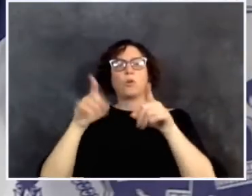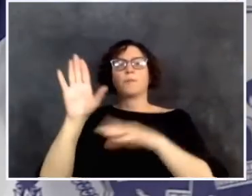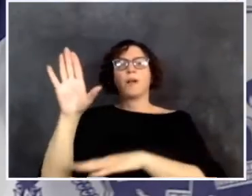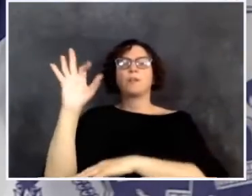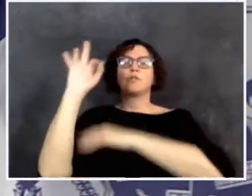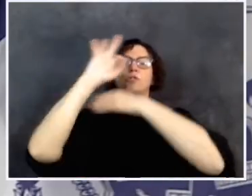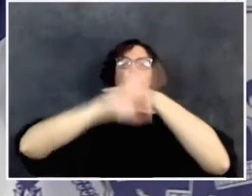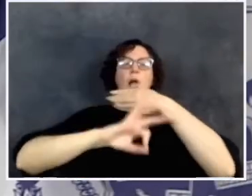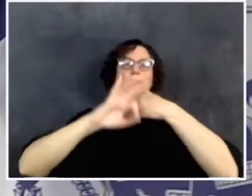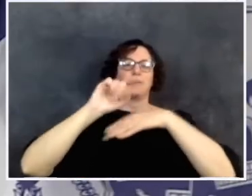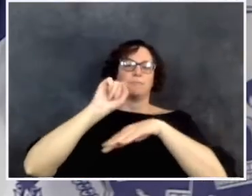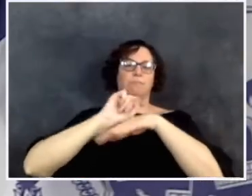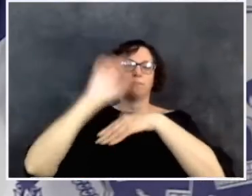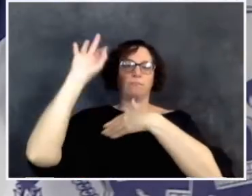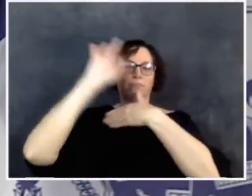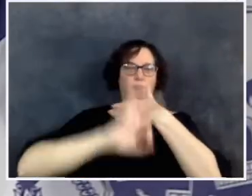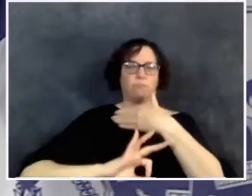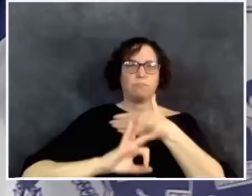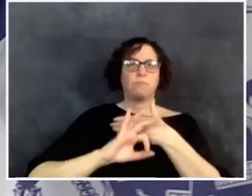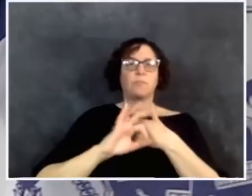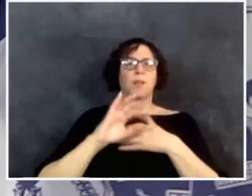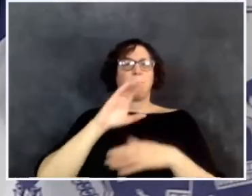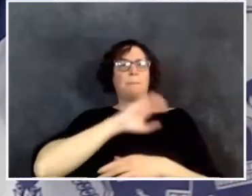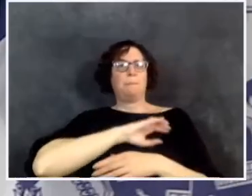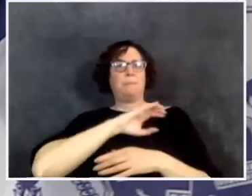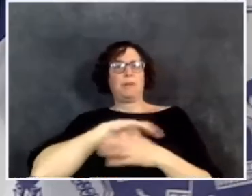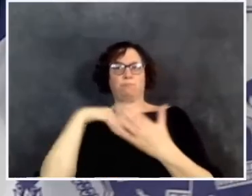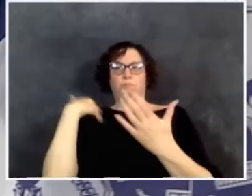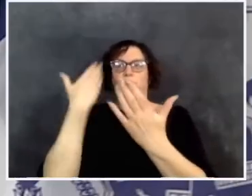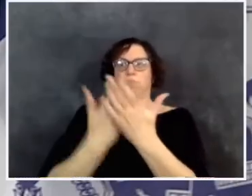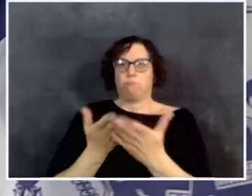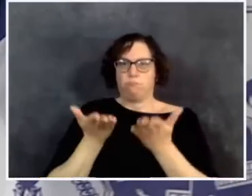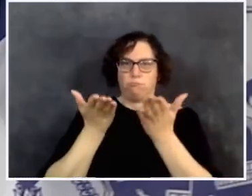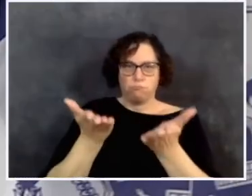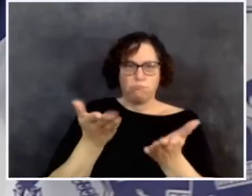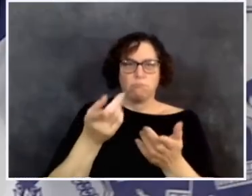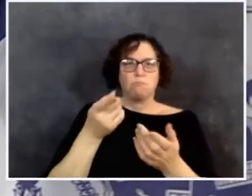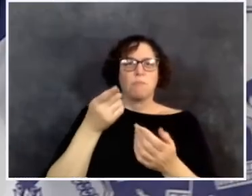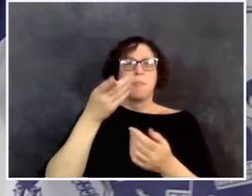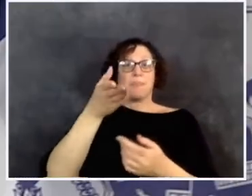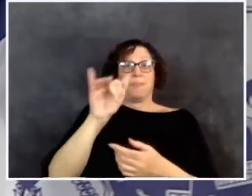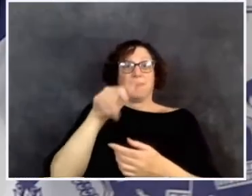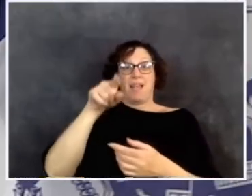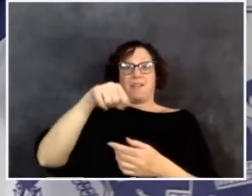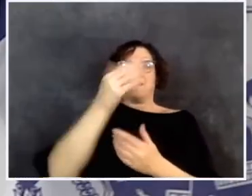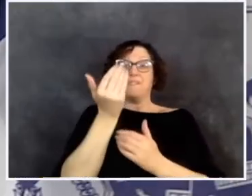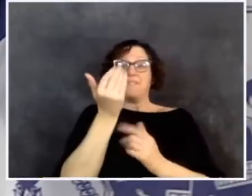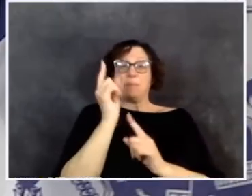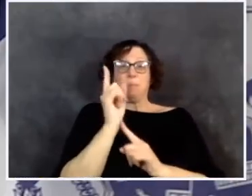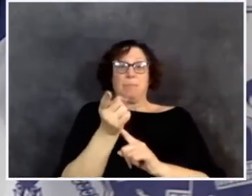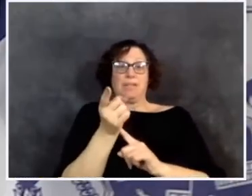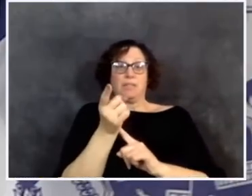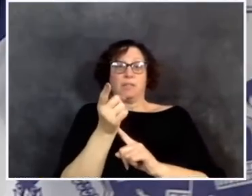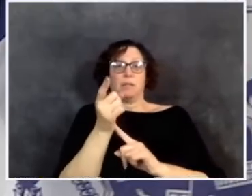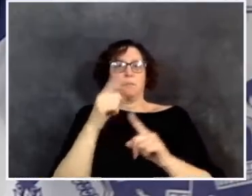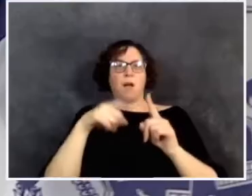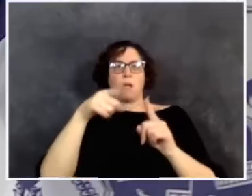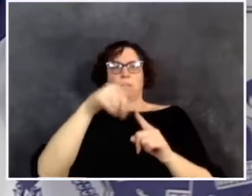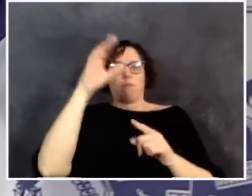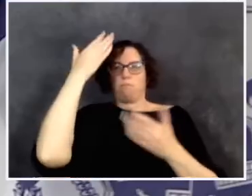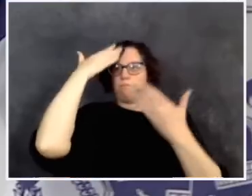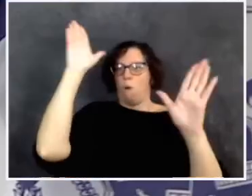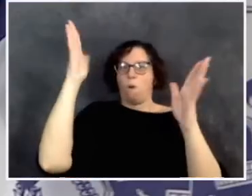were there for 15 minutes, but they were clueless. They didn't even know that there's such a restriction against